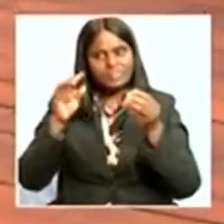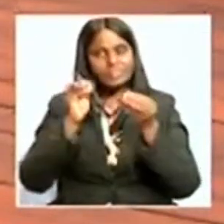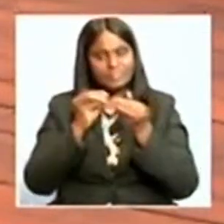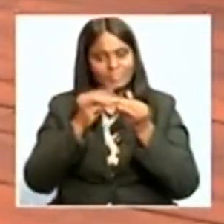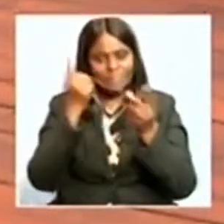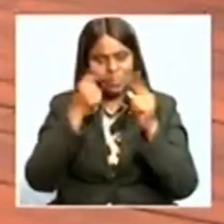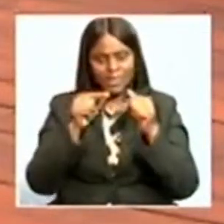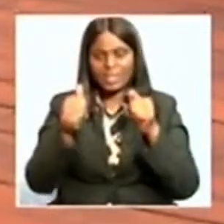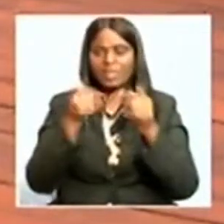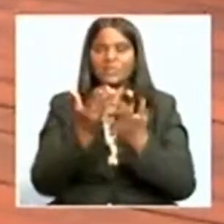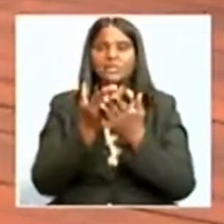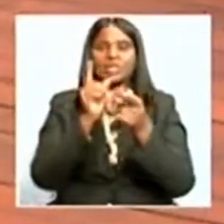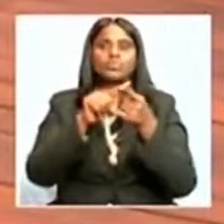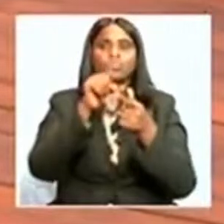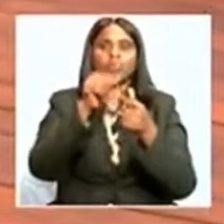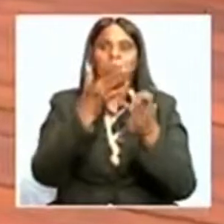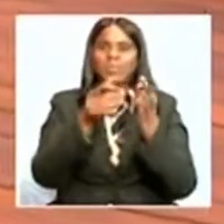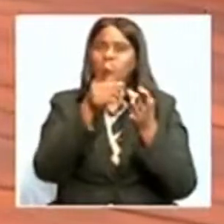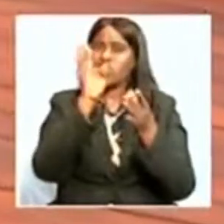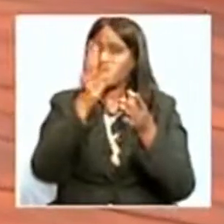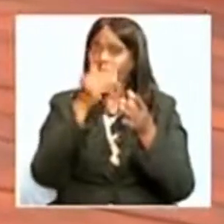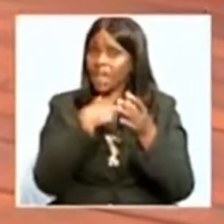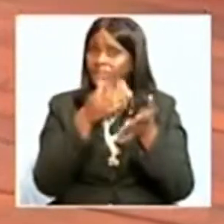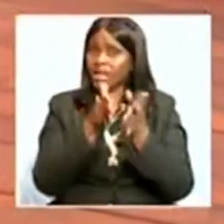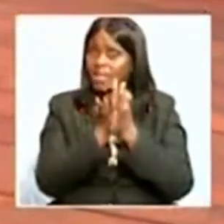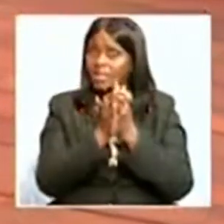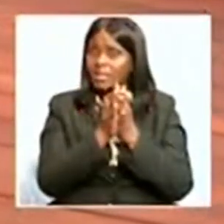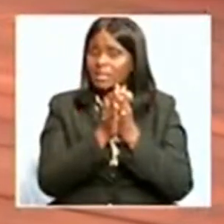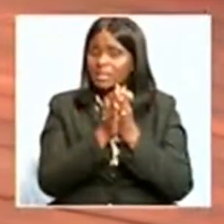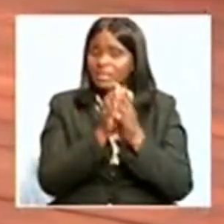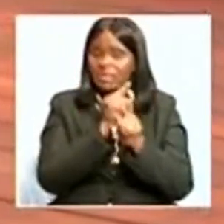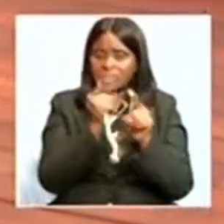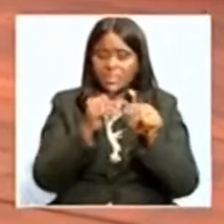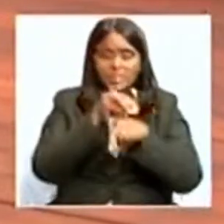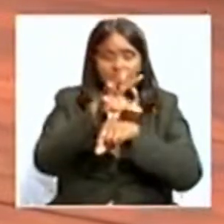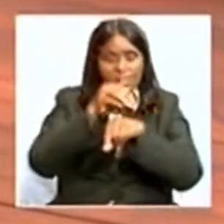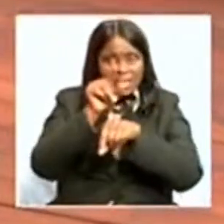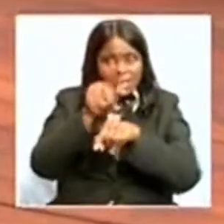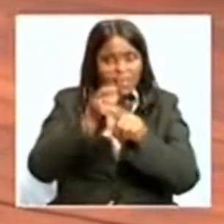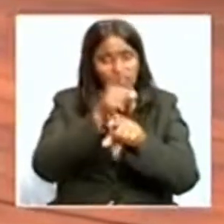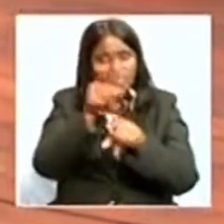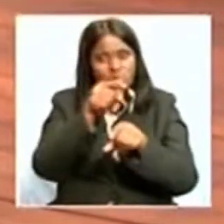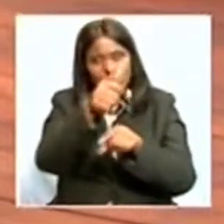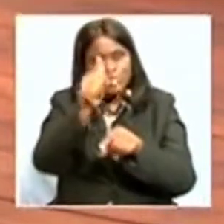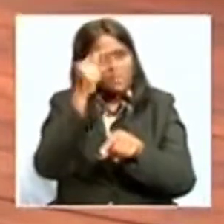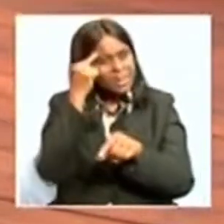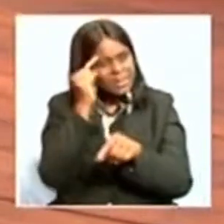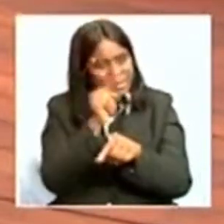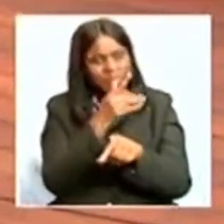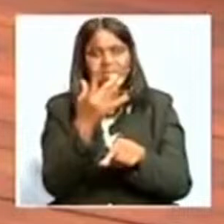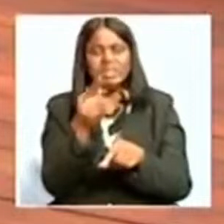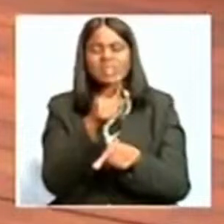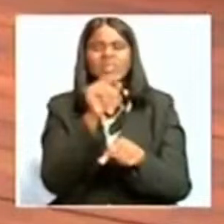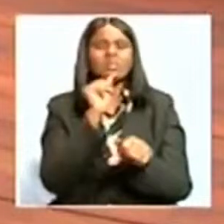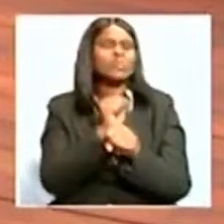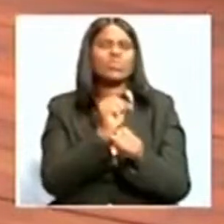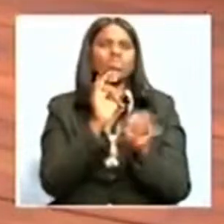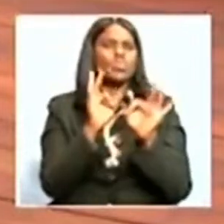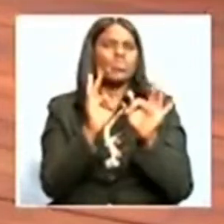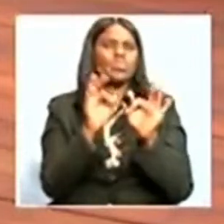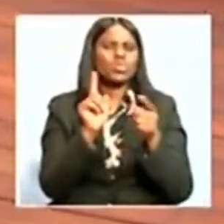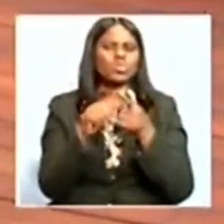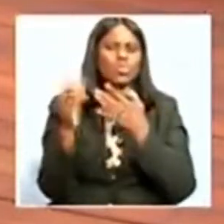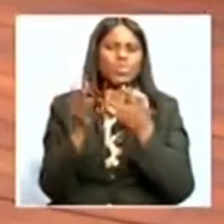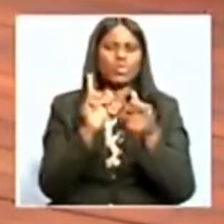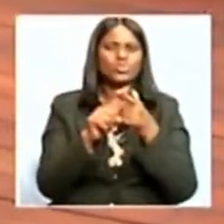Because when they present it to you, maybe you have asked them. So we wanted some just advice from you. What you think really this thing is actually worthy, even to be